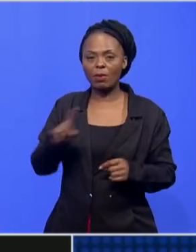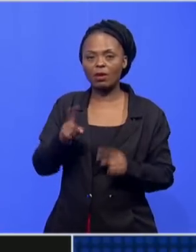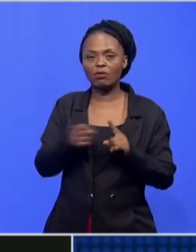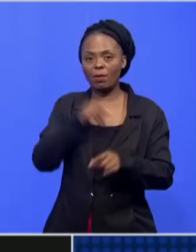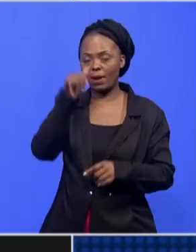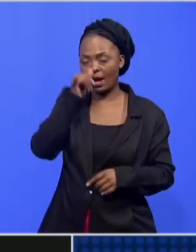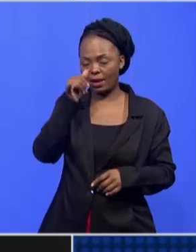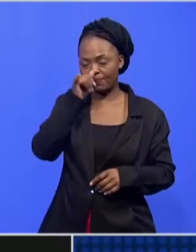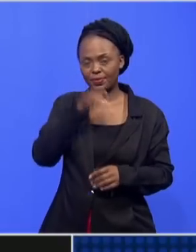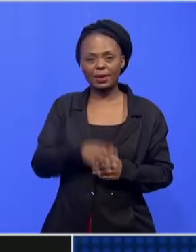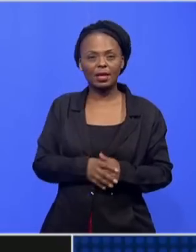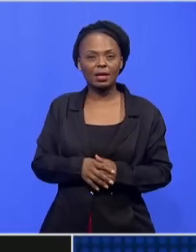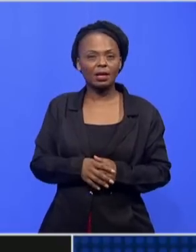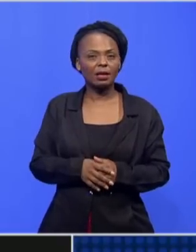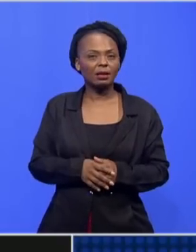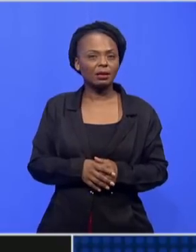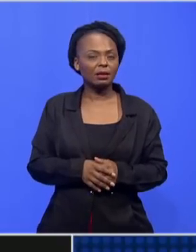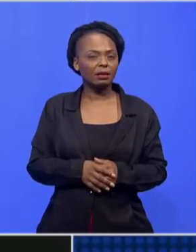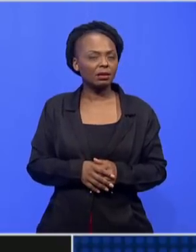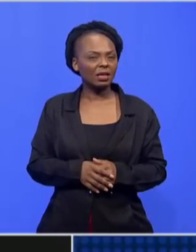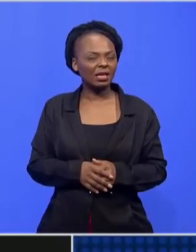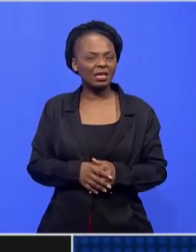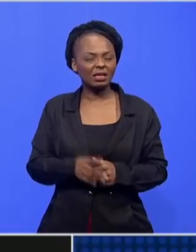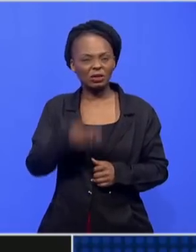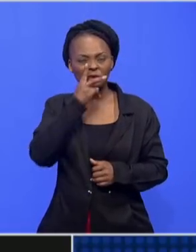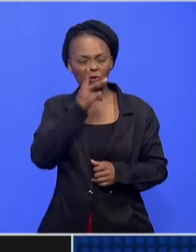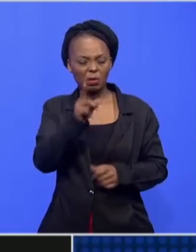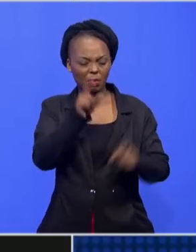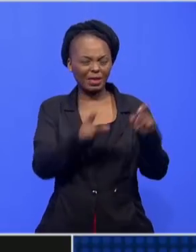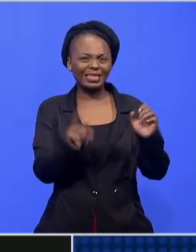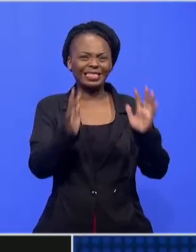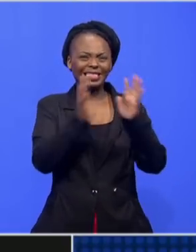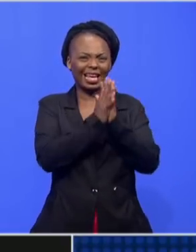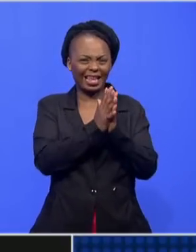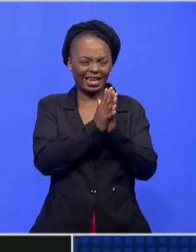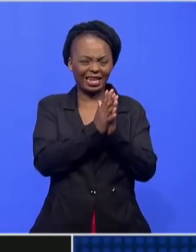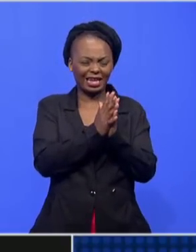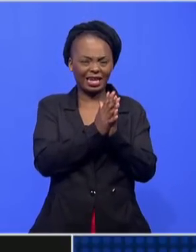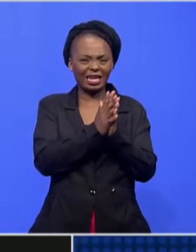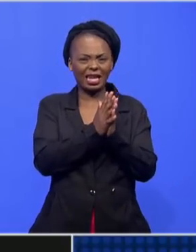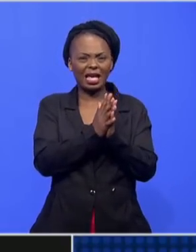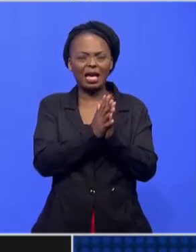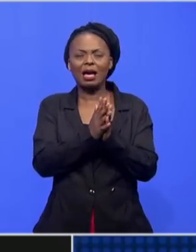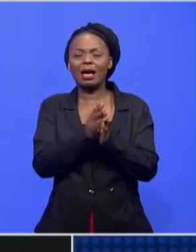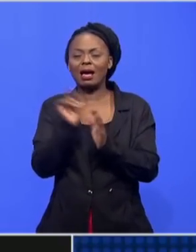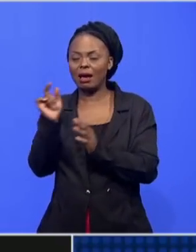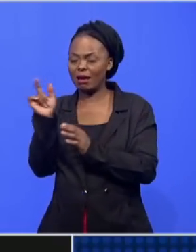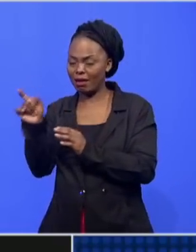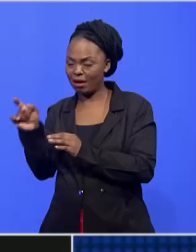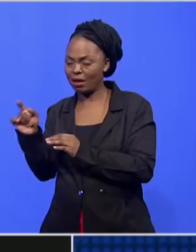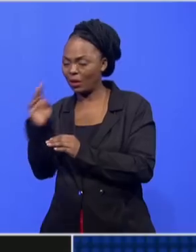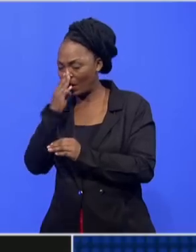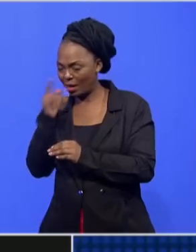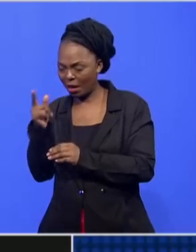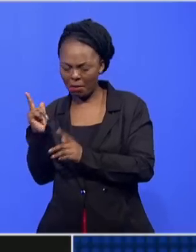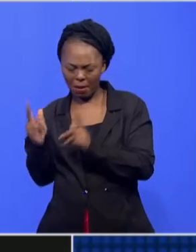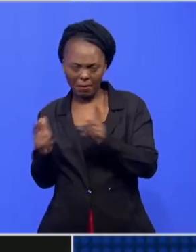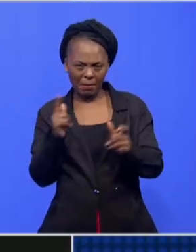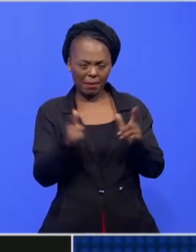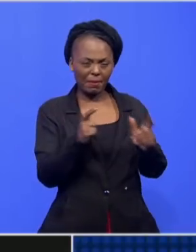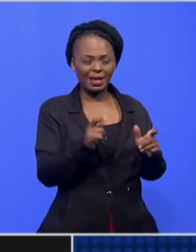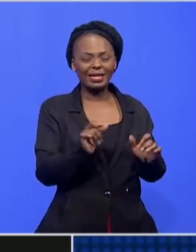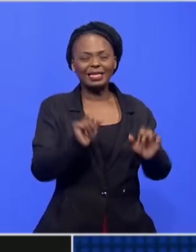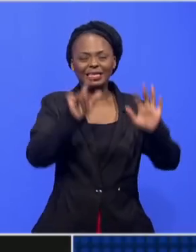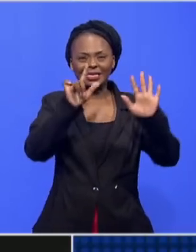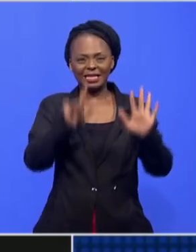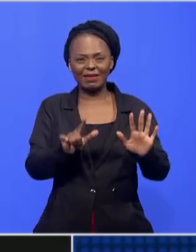is that out of the 10 people who were killed, it is confirmed that 7 of them are